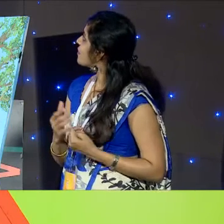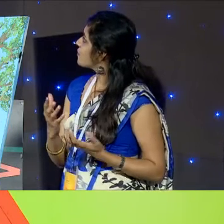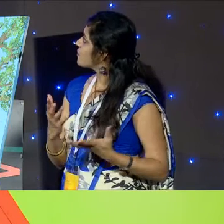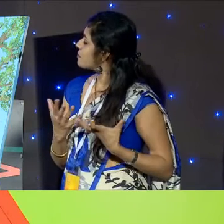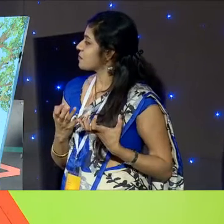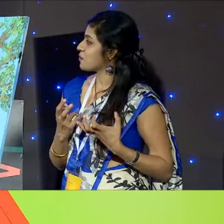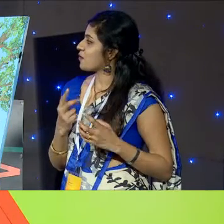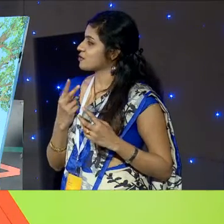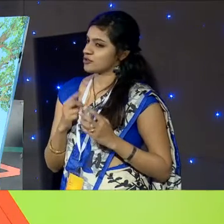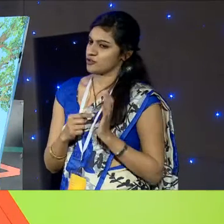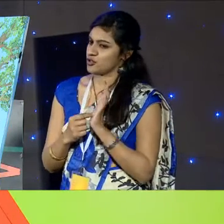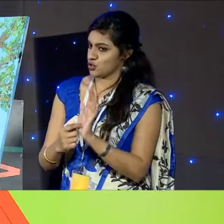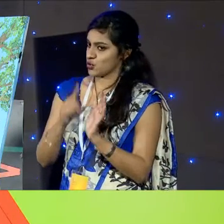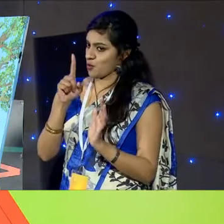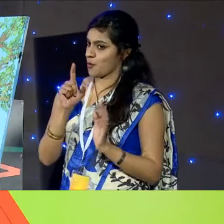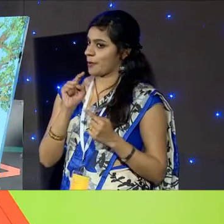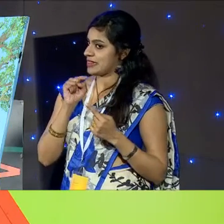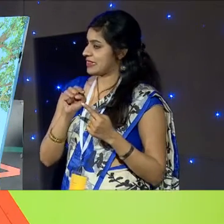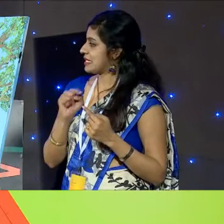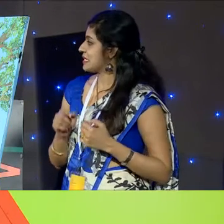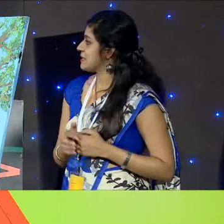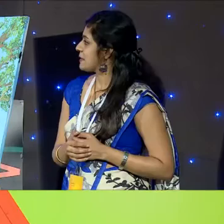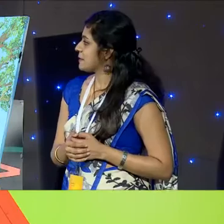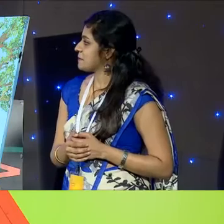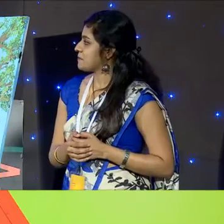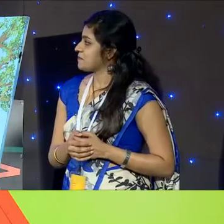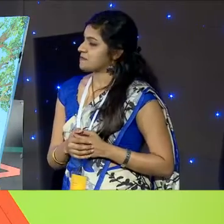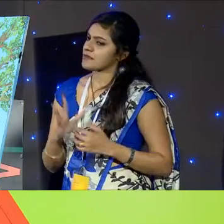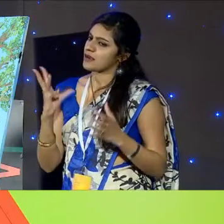you to the essential aspect